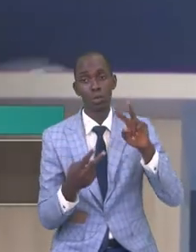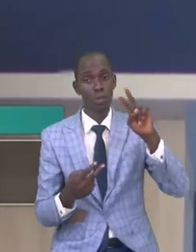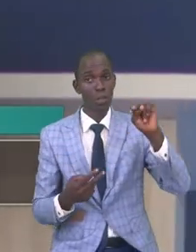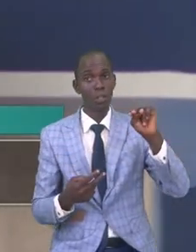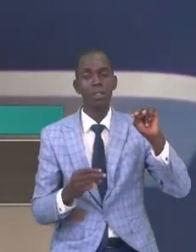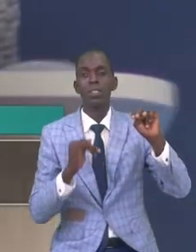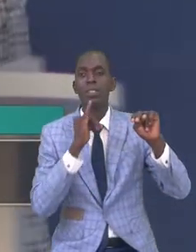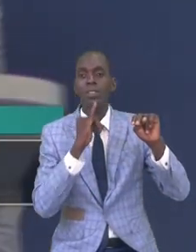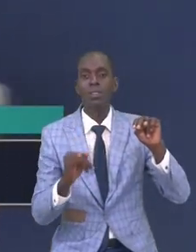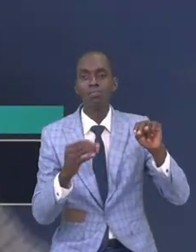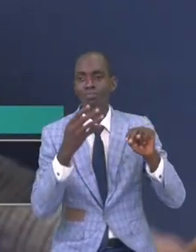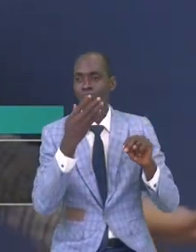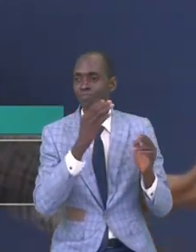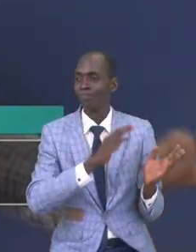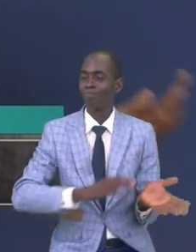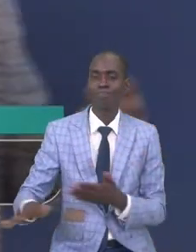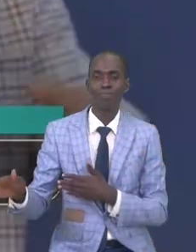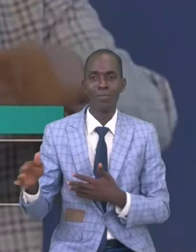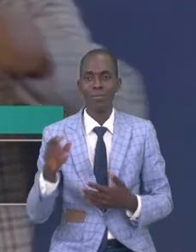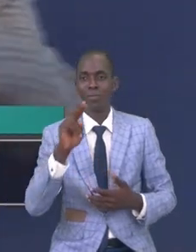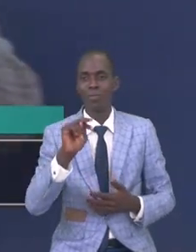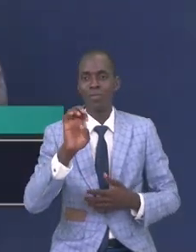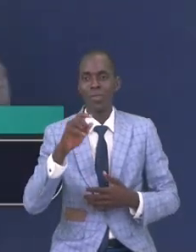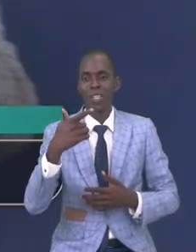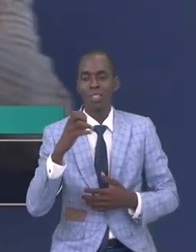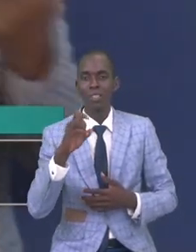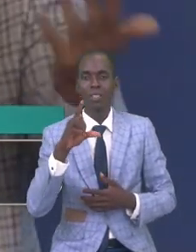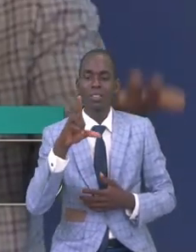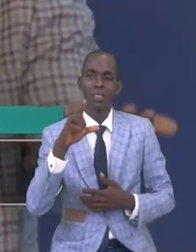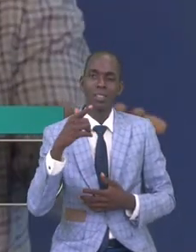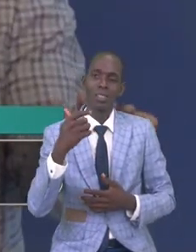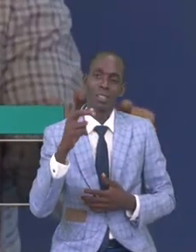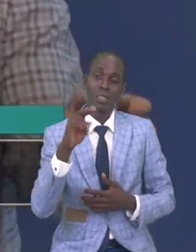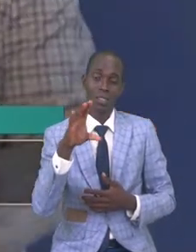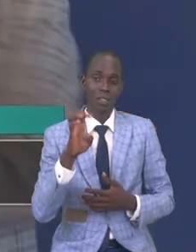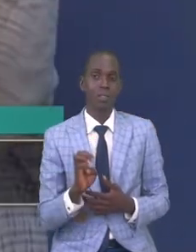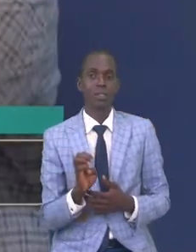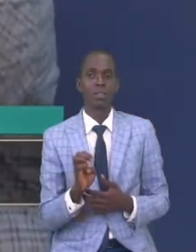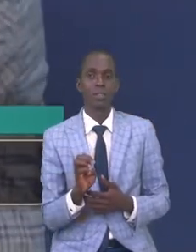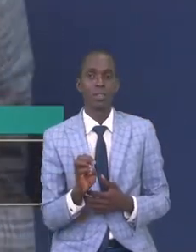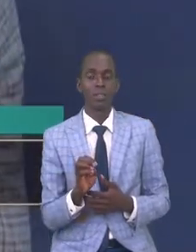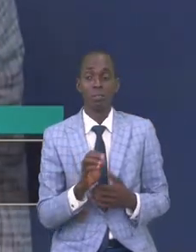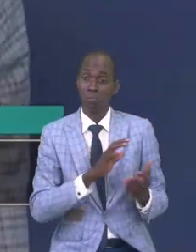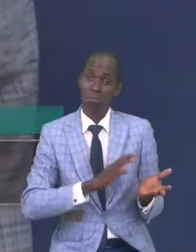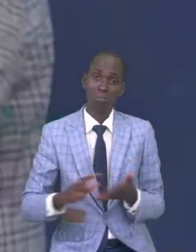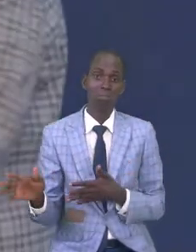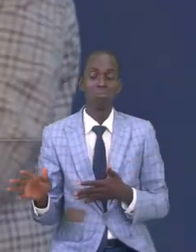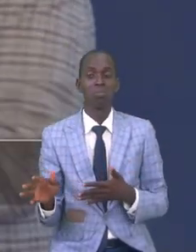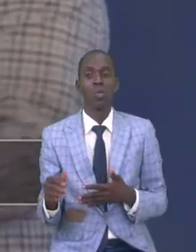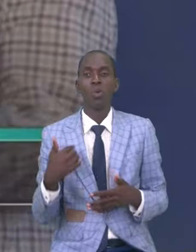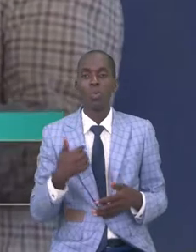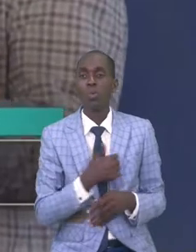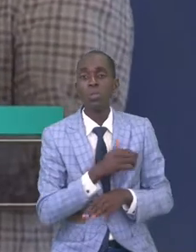even neglect to take care of our own person. We don't take care